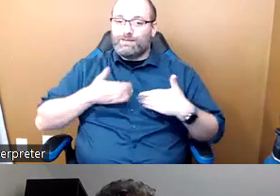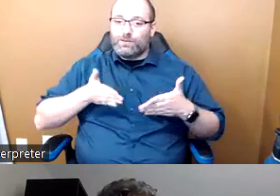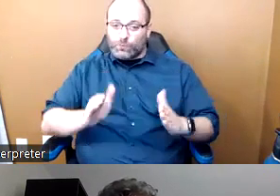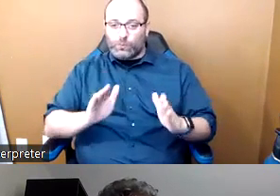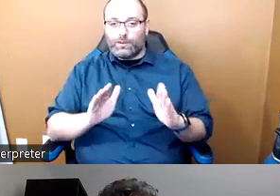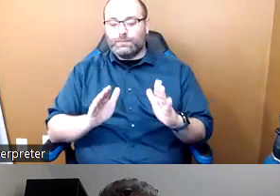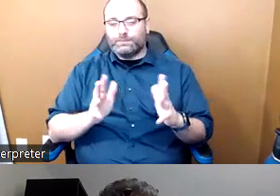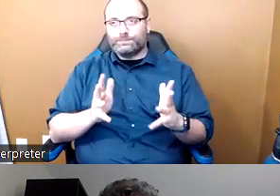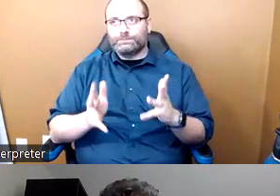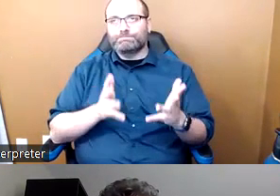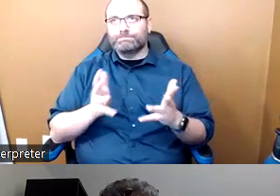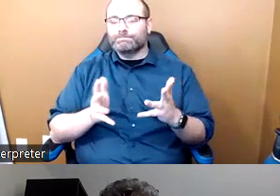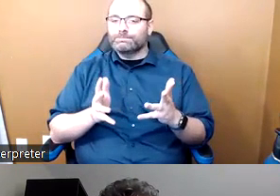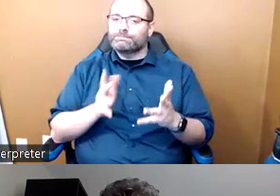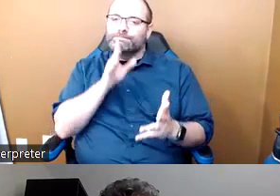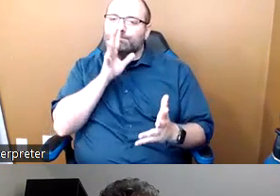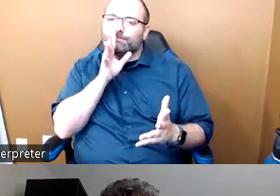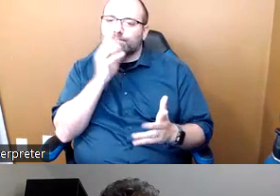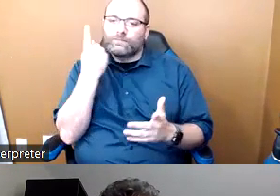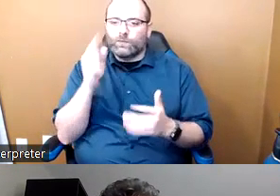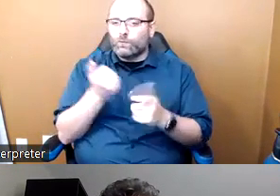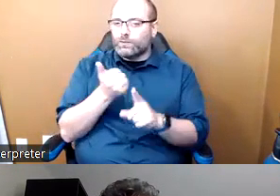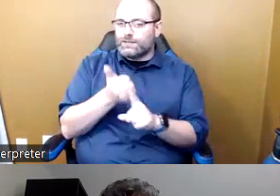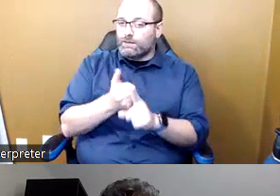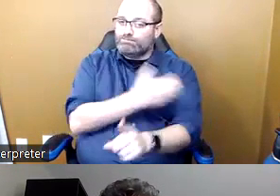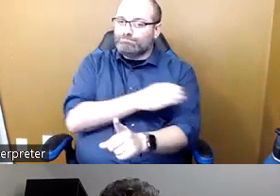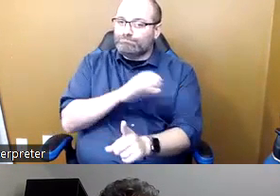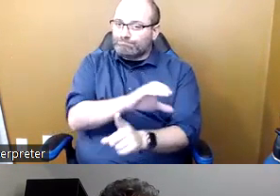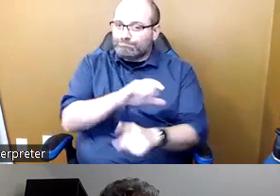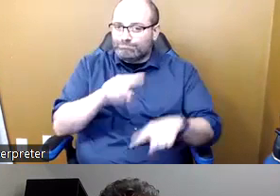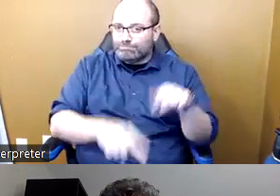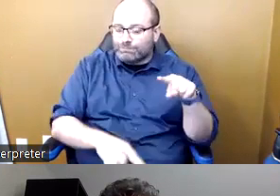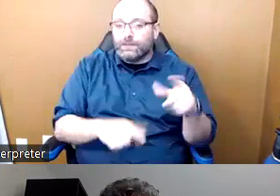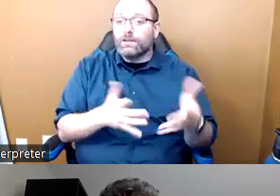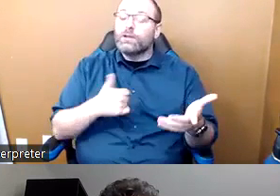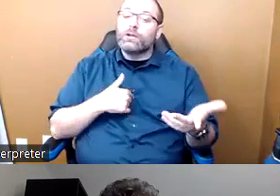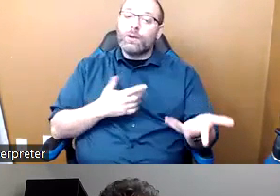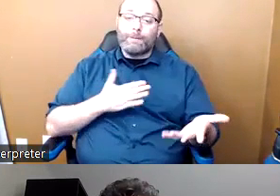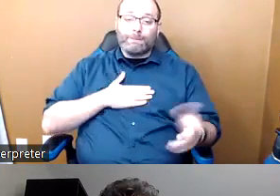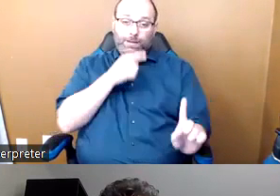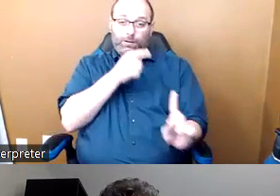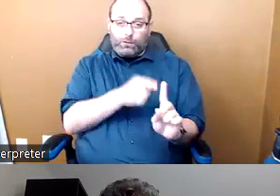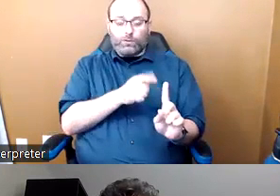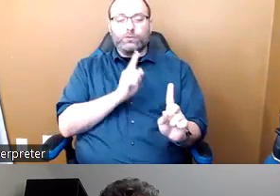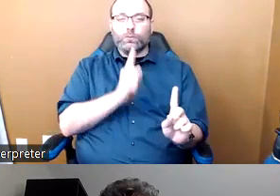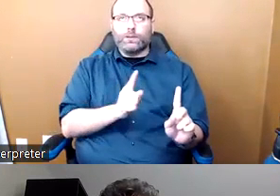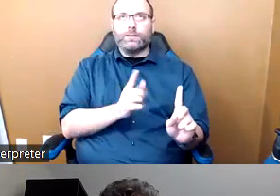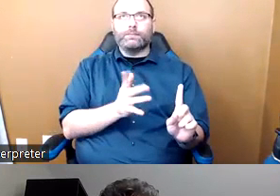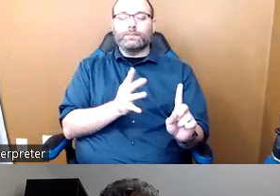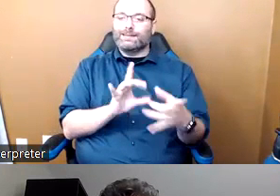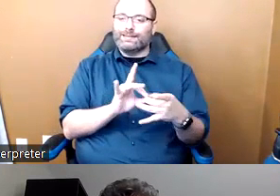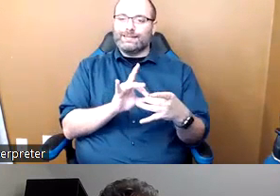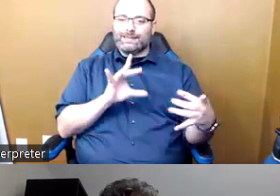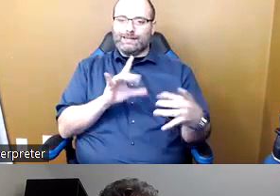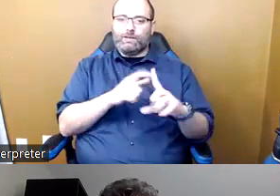of speaking for itself, can sometimes be my go-to to, you know, just disconnect,